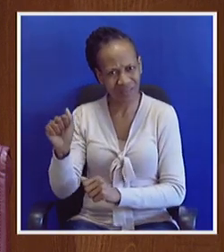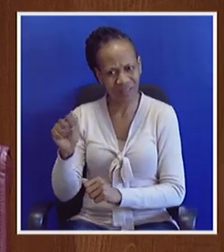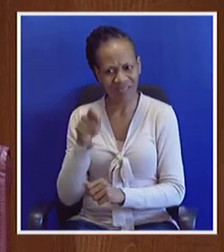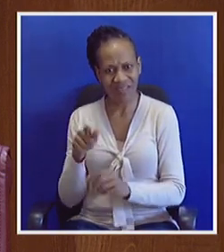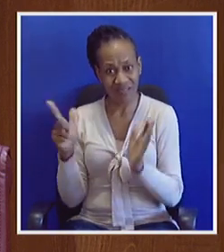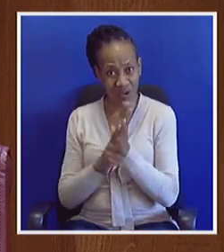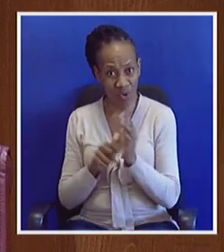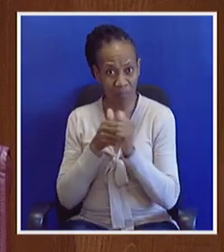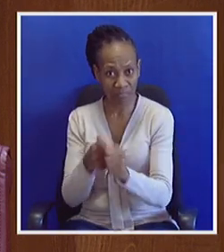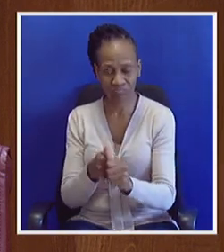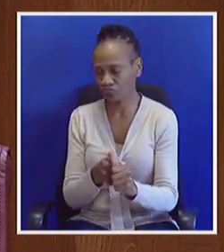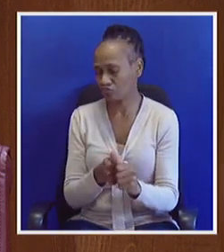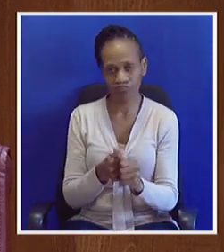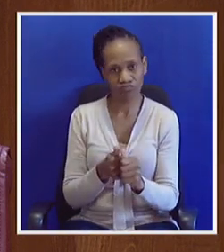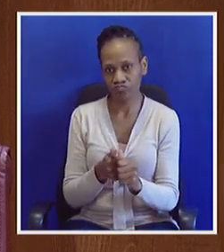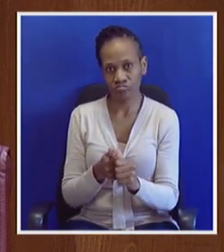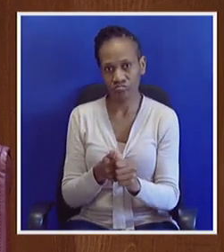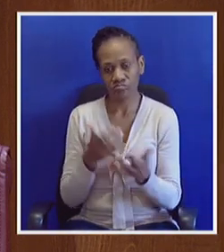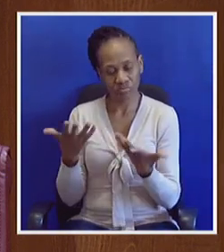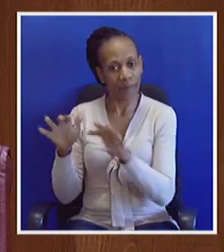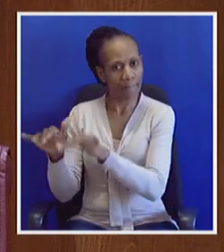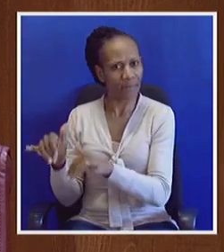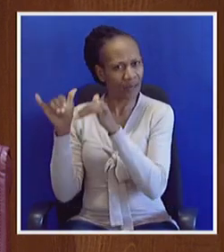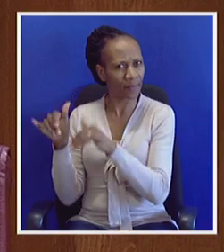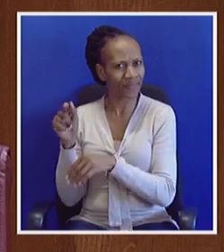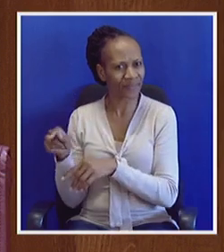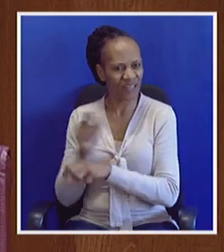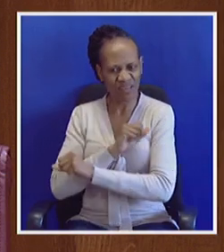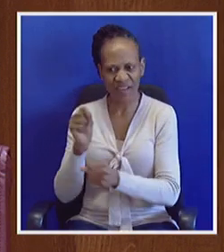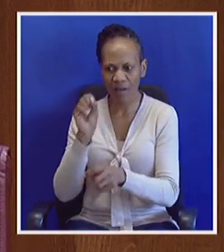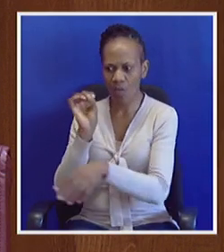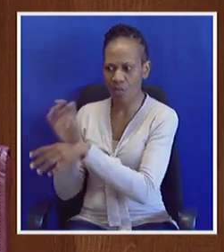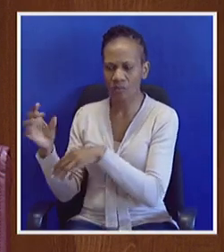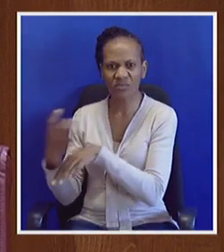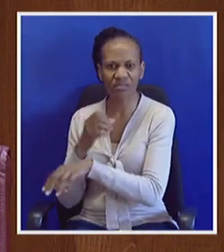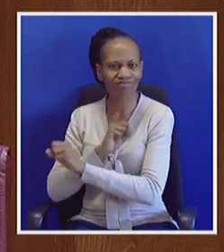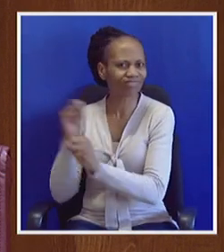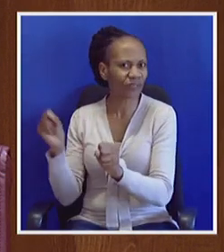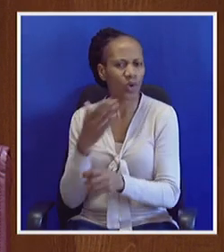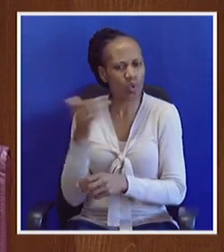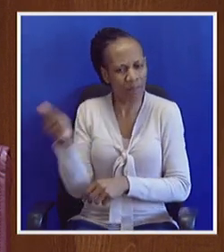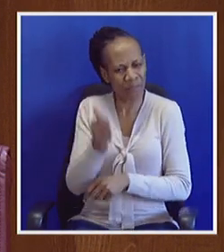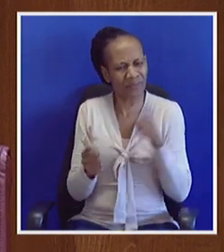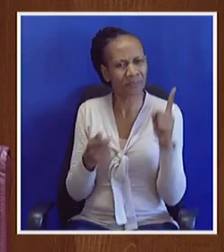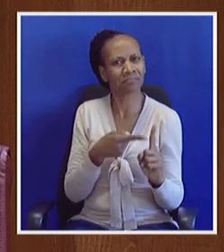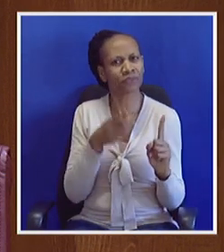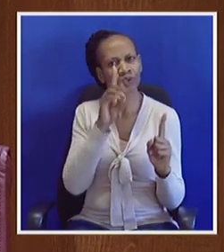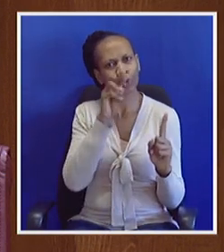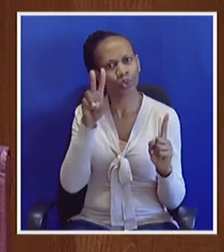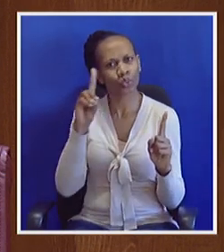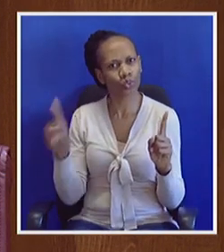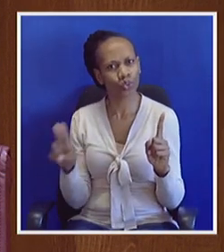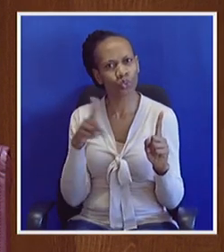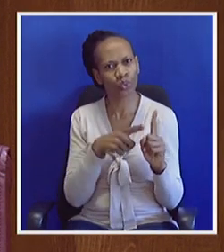illegal. Given that cabinet was not consulted, who appointed her? What will be